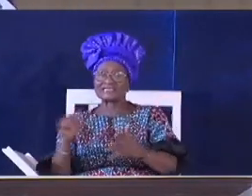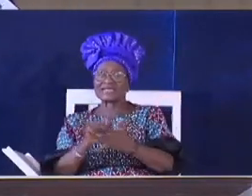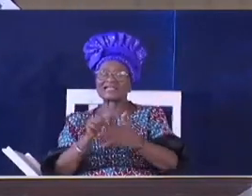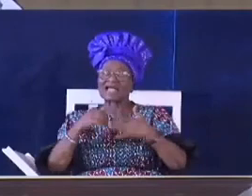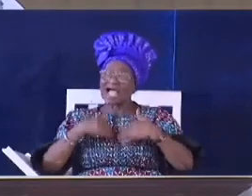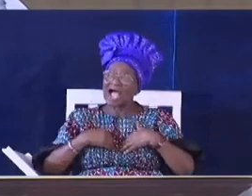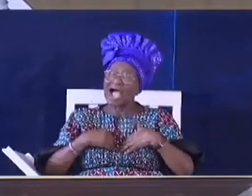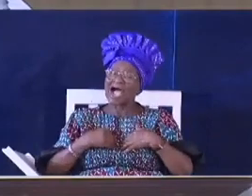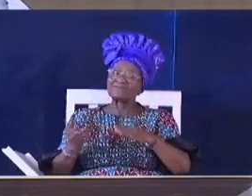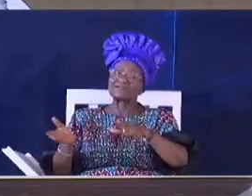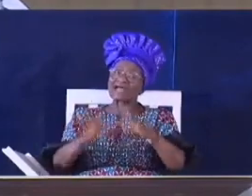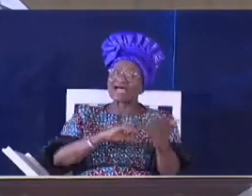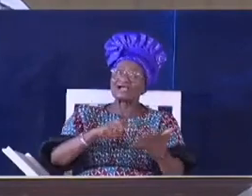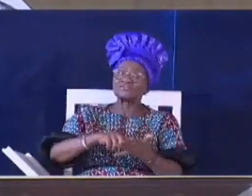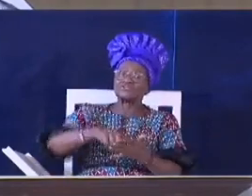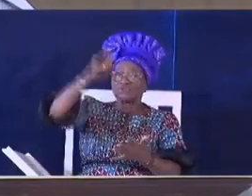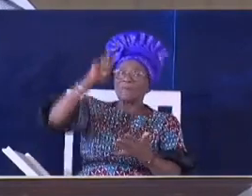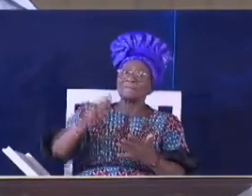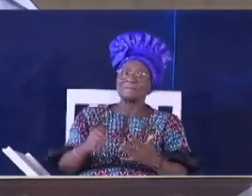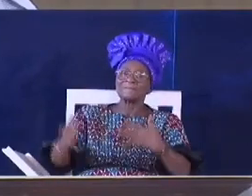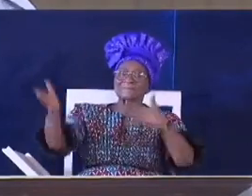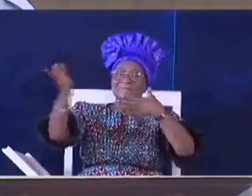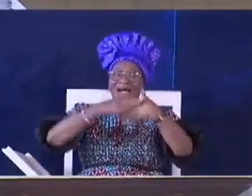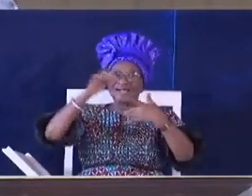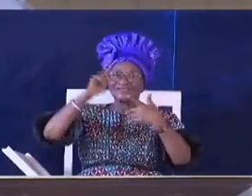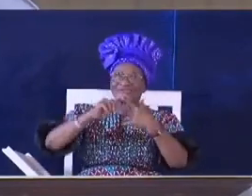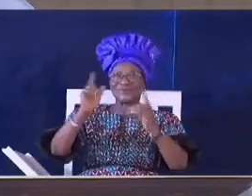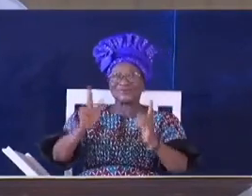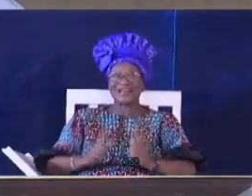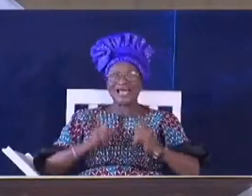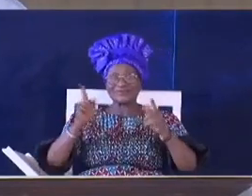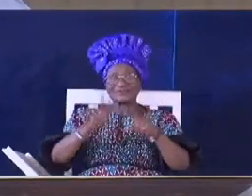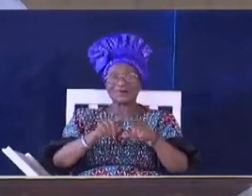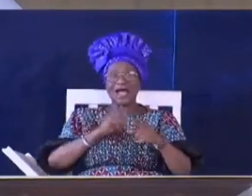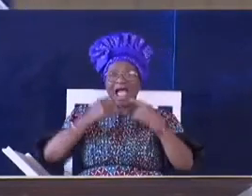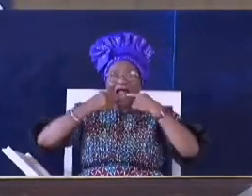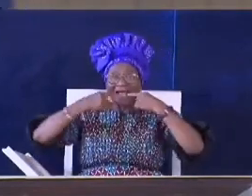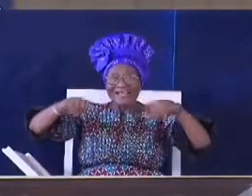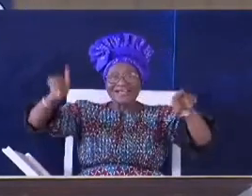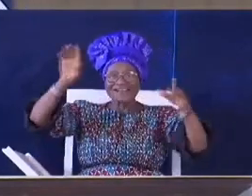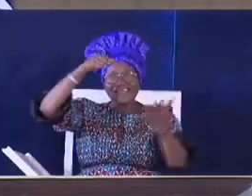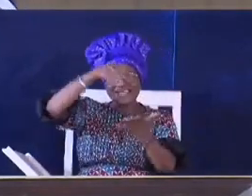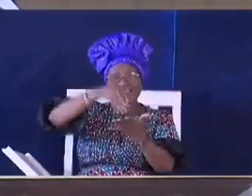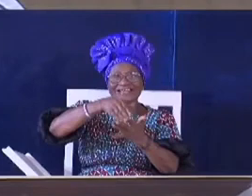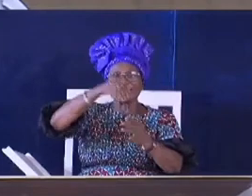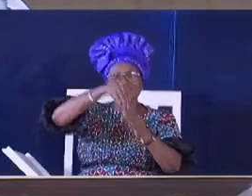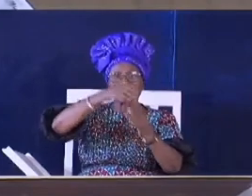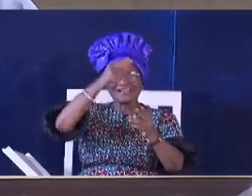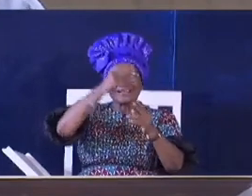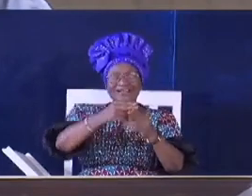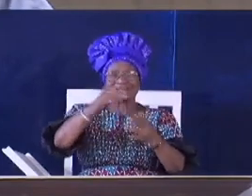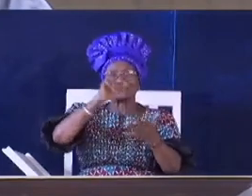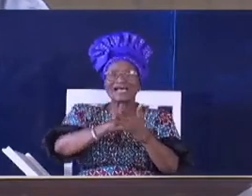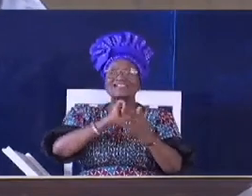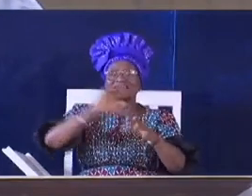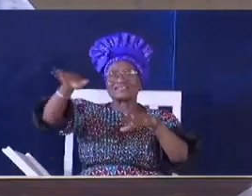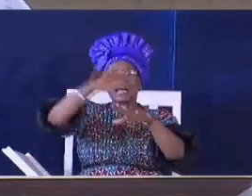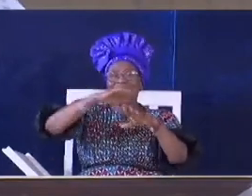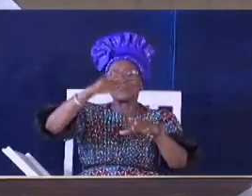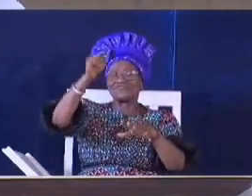jumps back to life. And so I'm decreeing again, in the name that's above every other